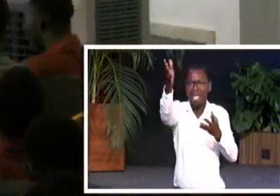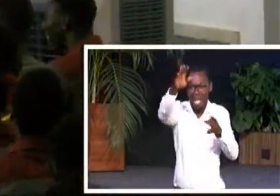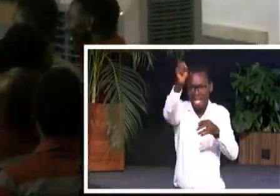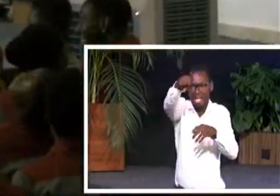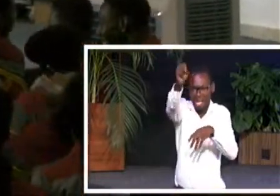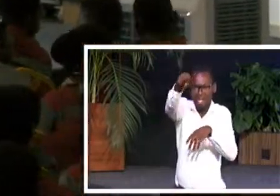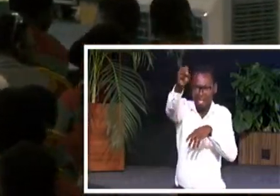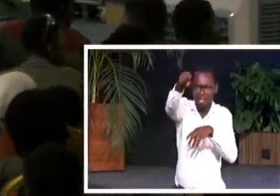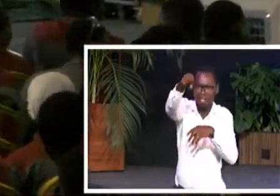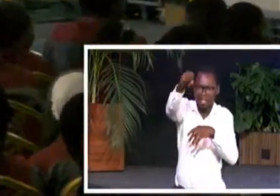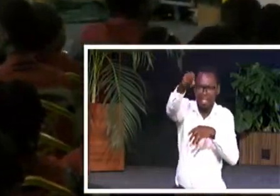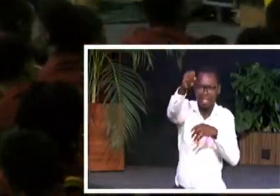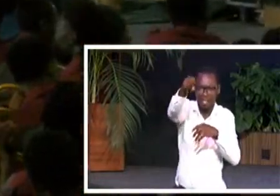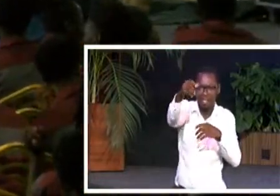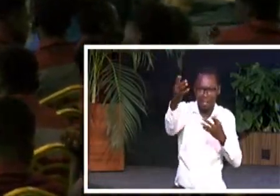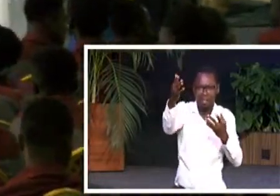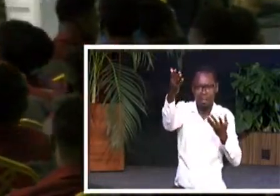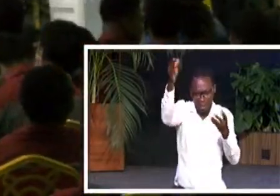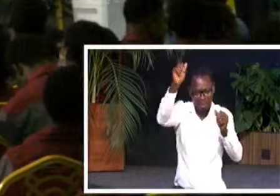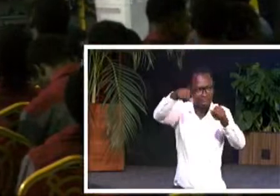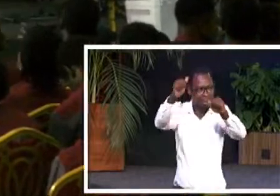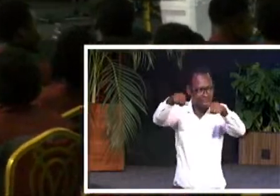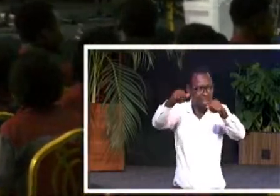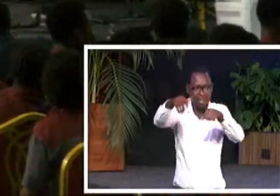Hey. I need a new dictionary.